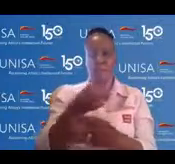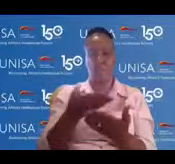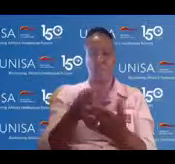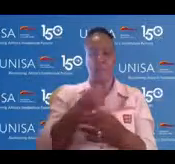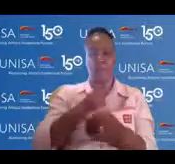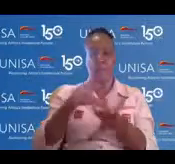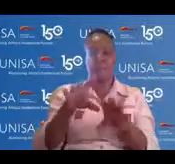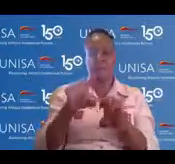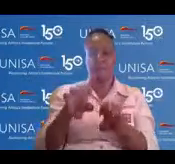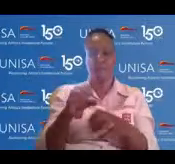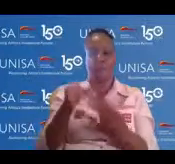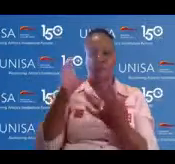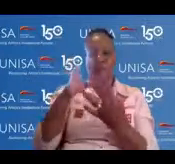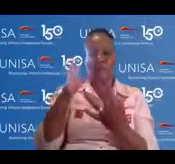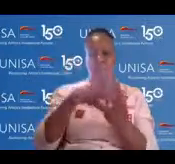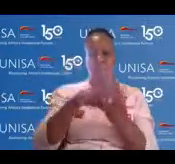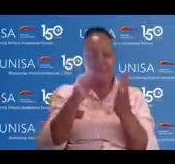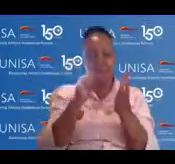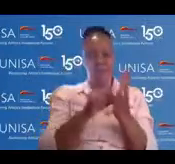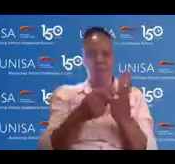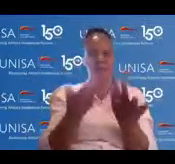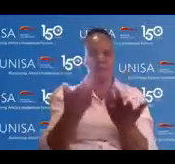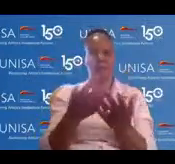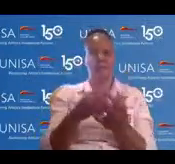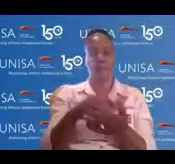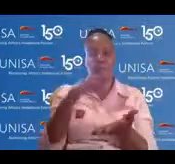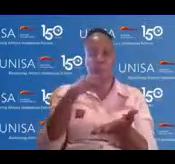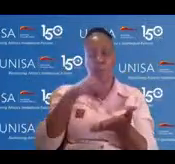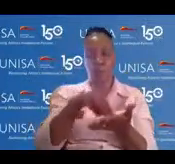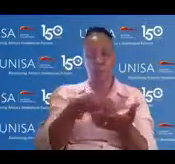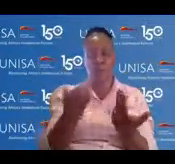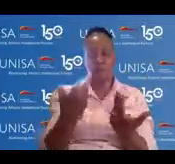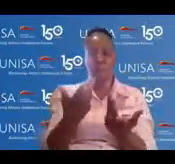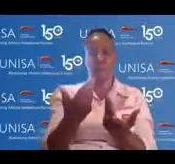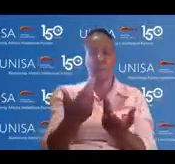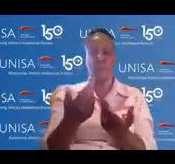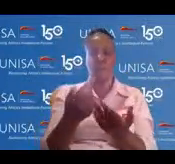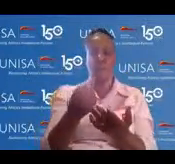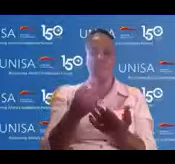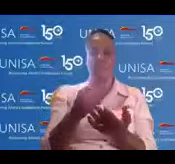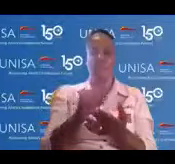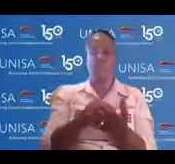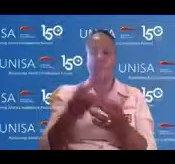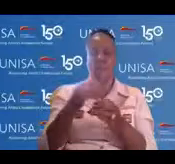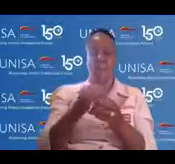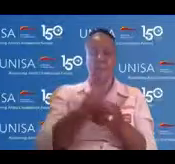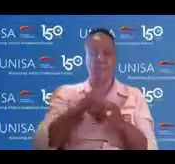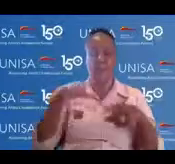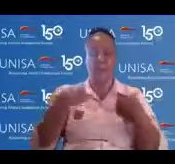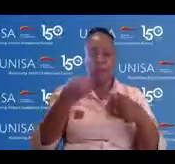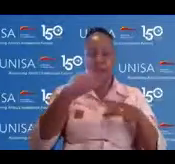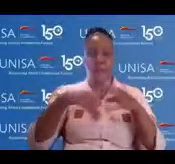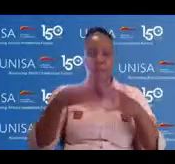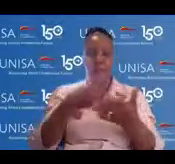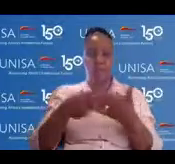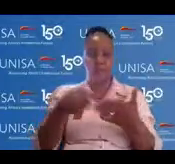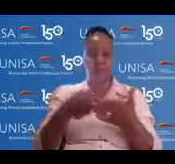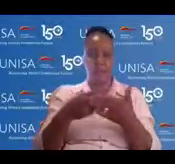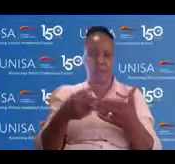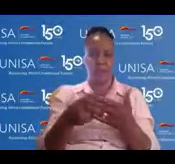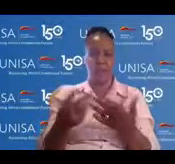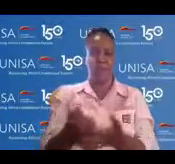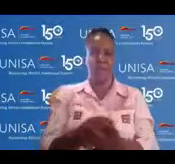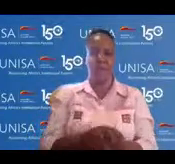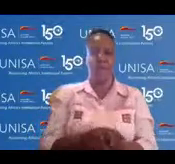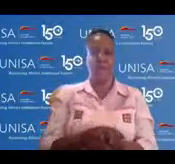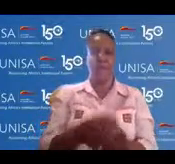the date, you will select your module, and then you will sign in with your MyLife email address. So thank you for all of you that are participating